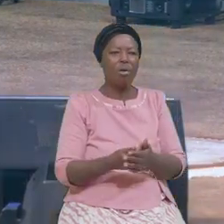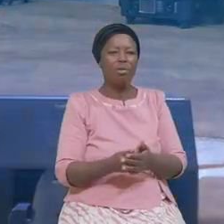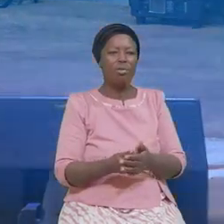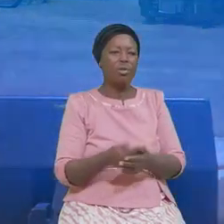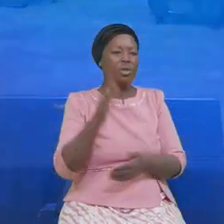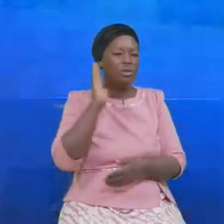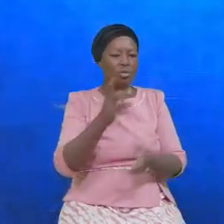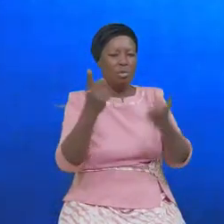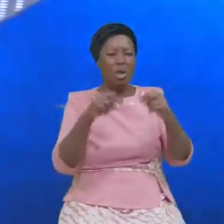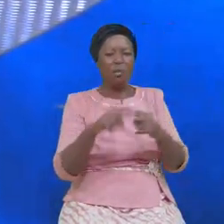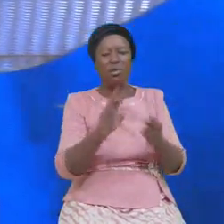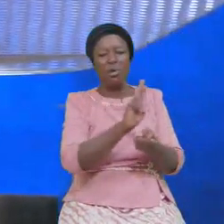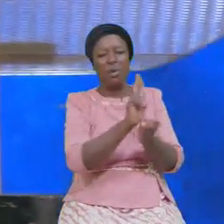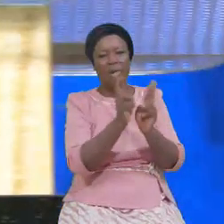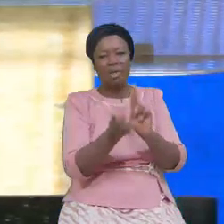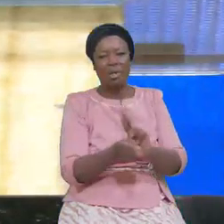to repentance.